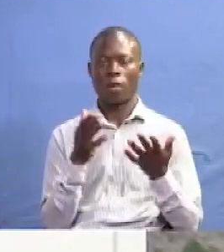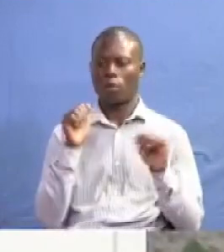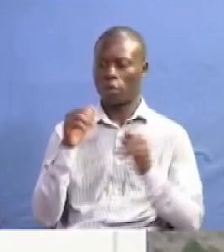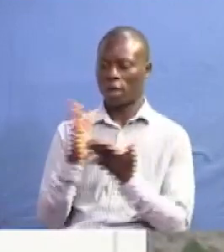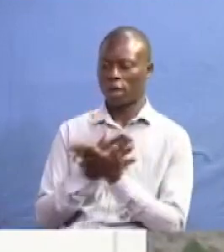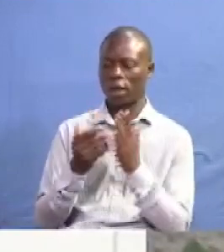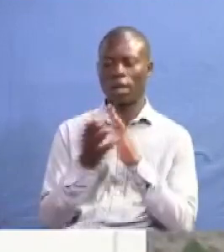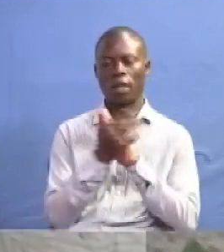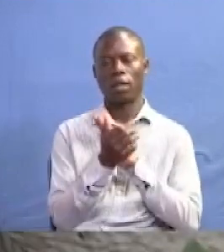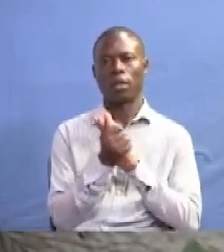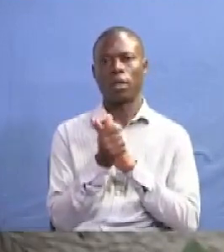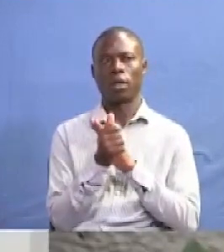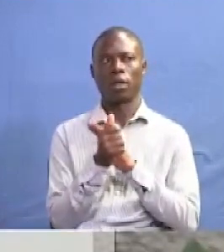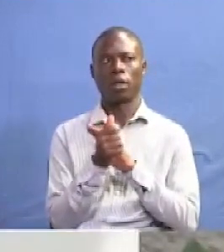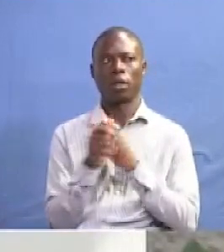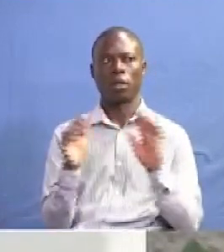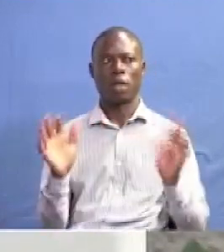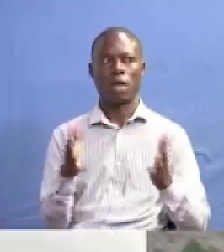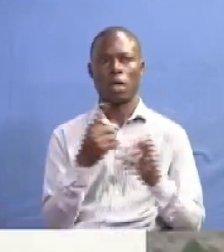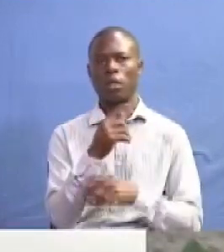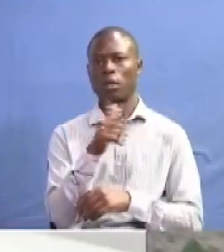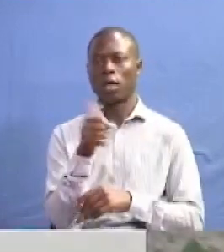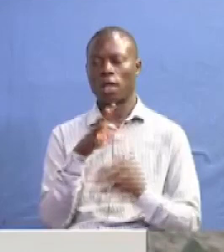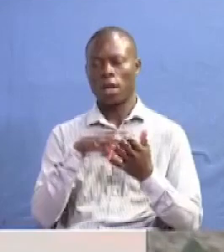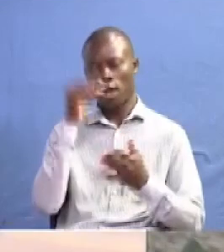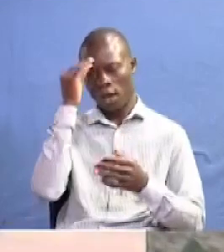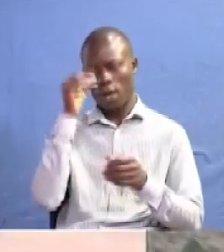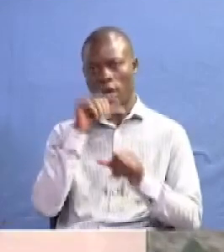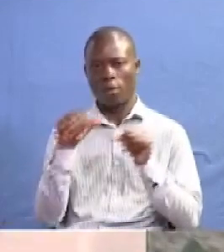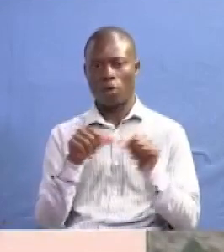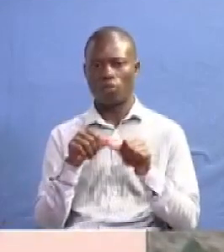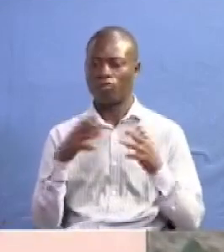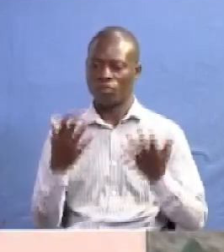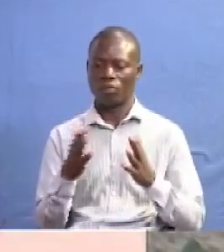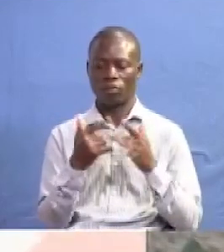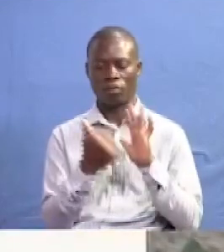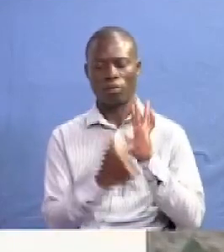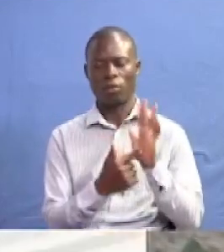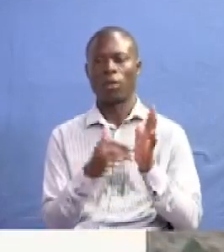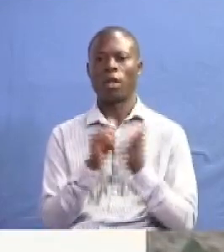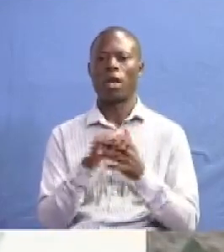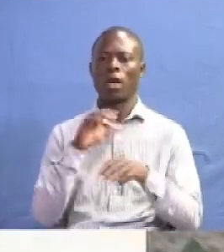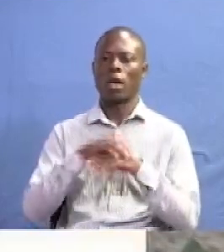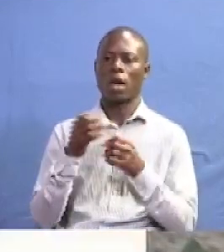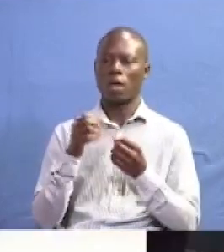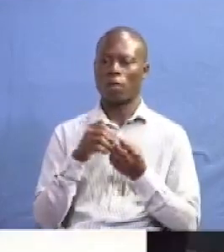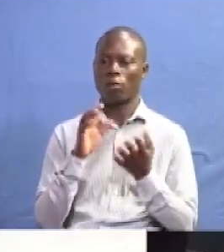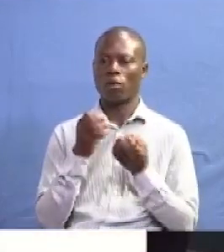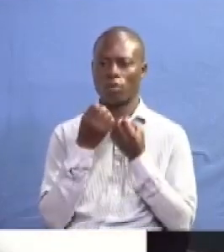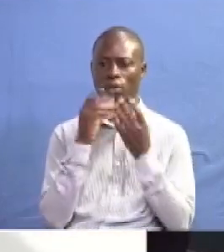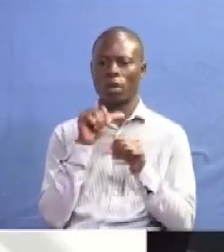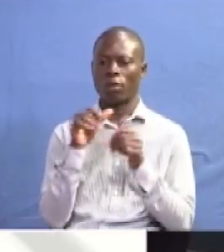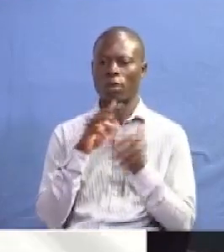our experiences, encourage each other, learn about the symptoms that we have, get more information on them.